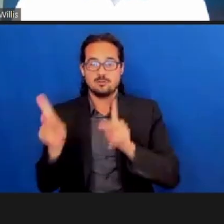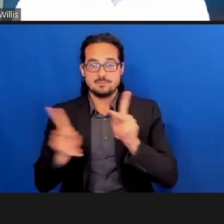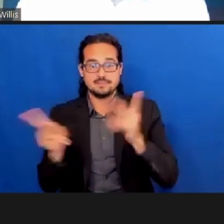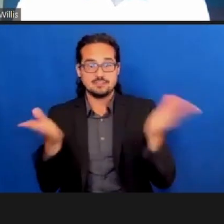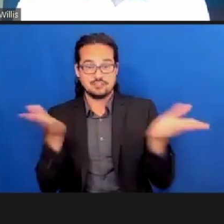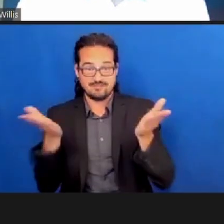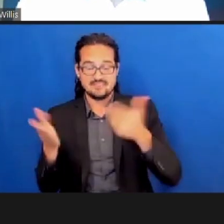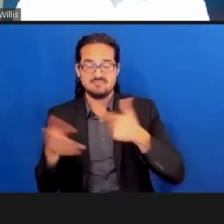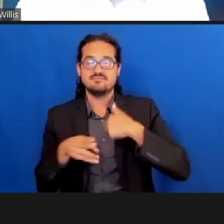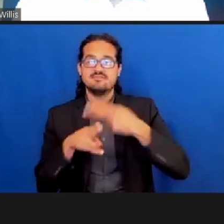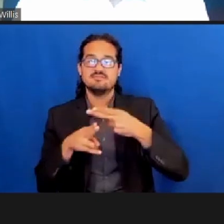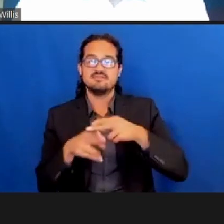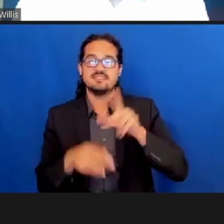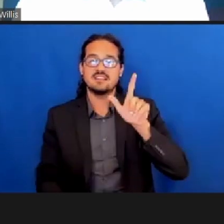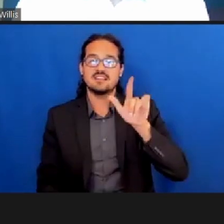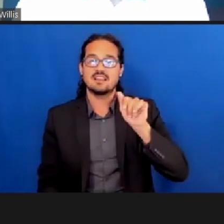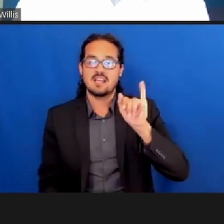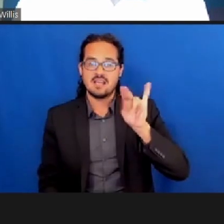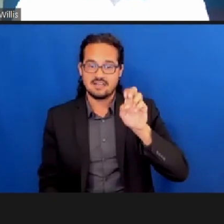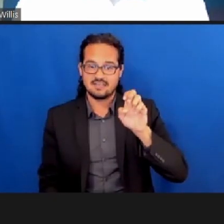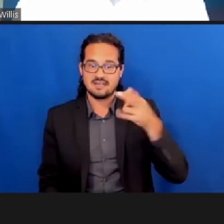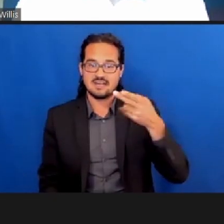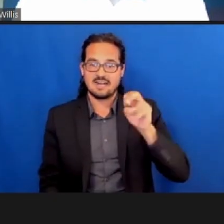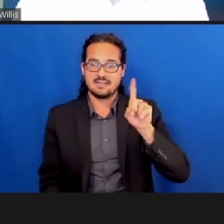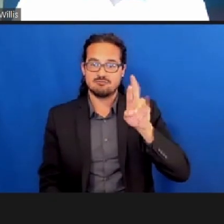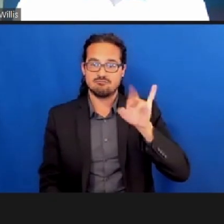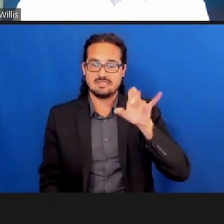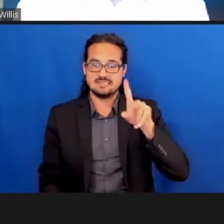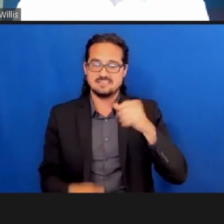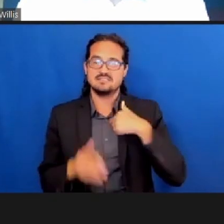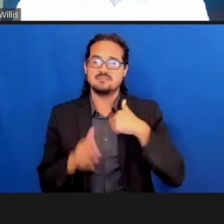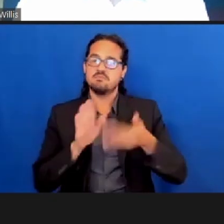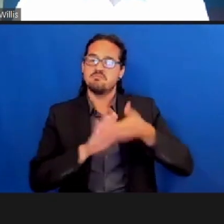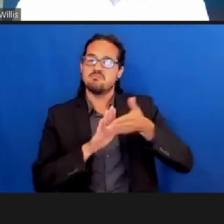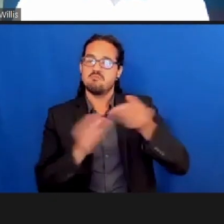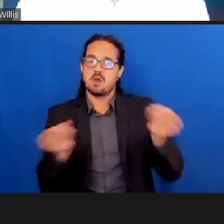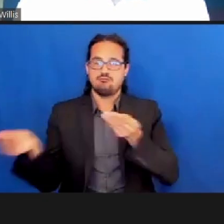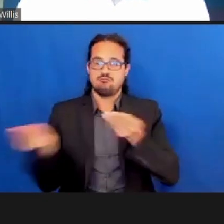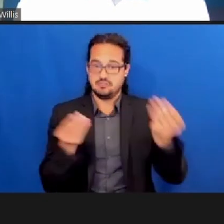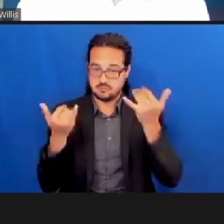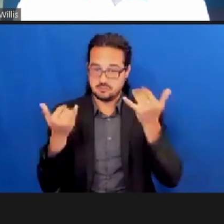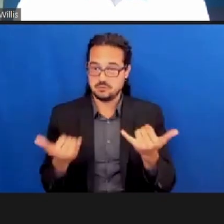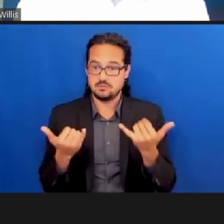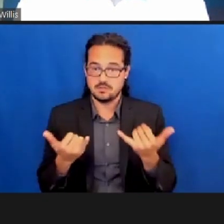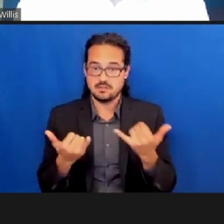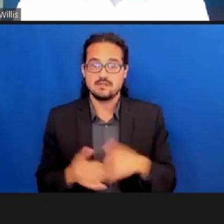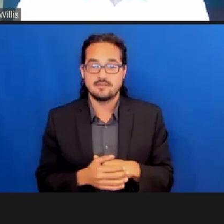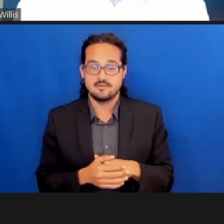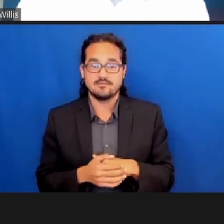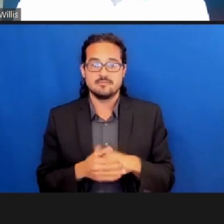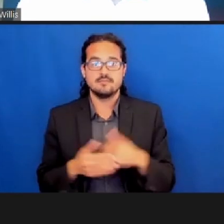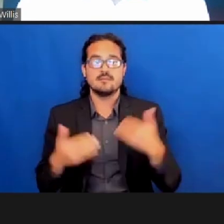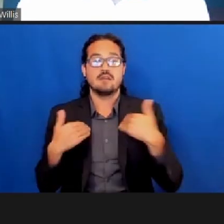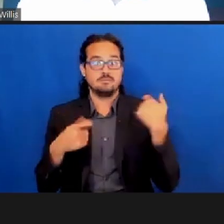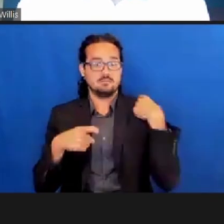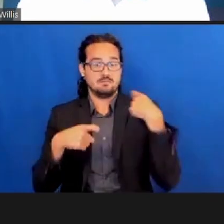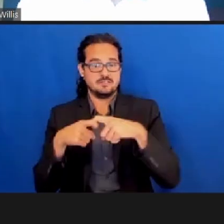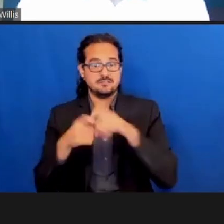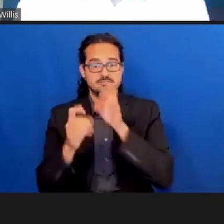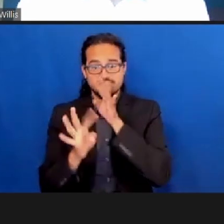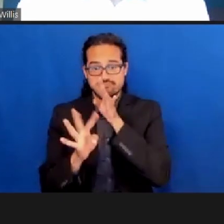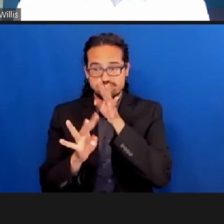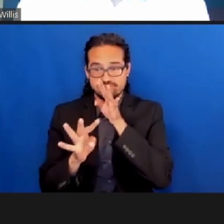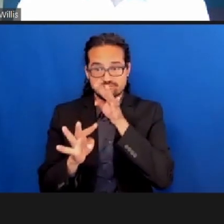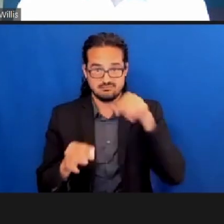afternoon. I want to let all of you know that Spanish interpretation is available for this event. And at this time,